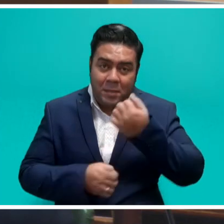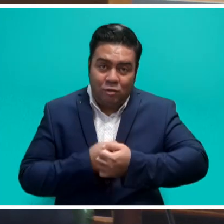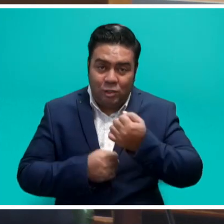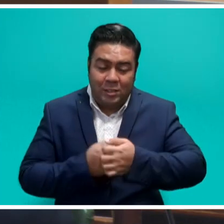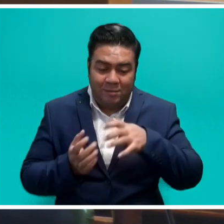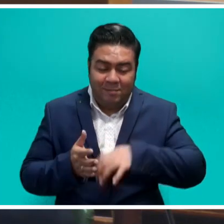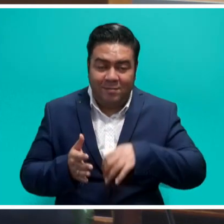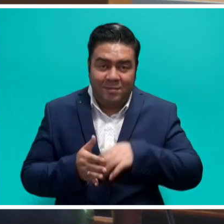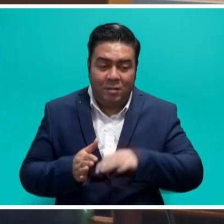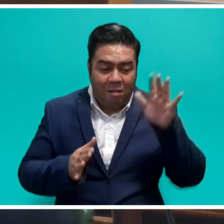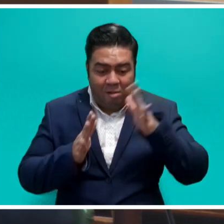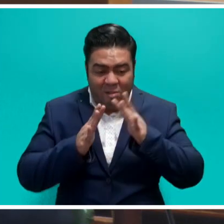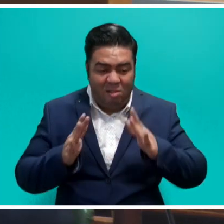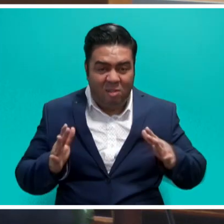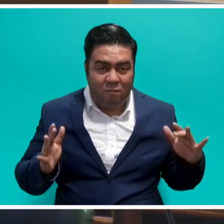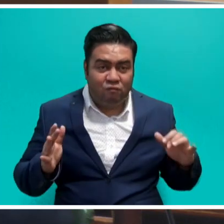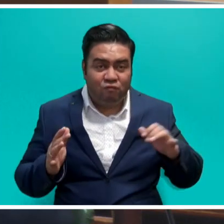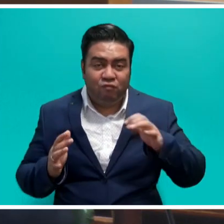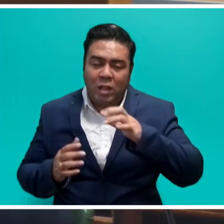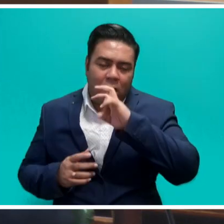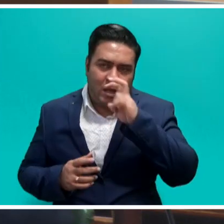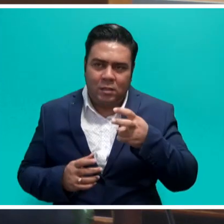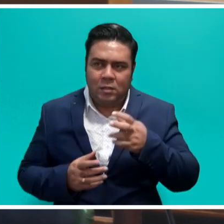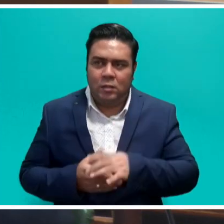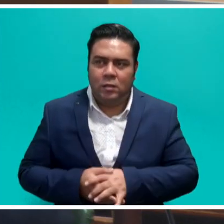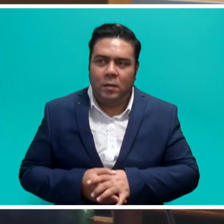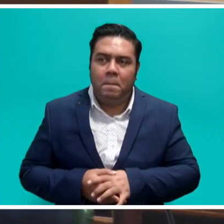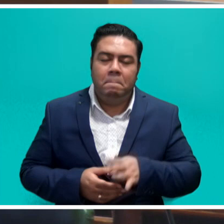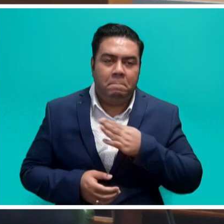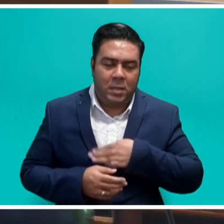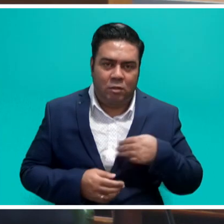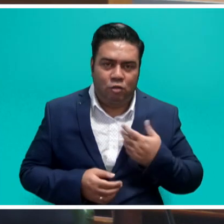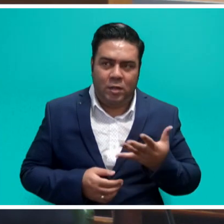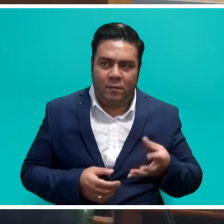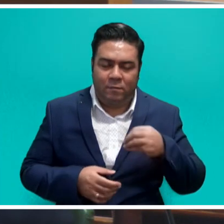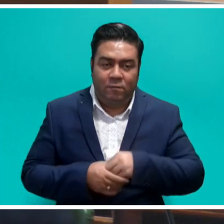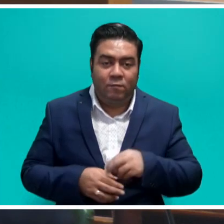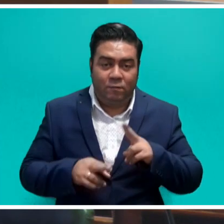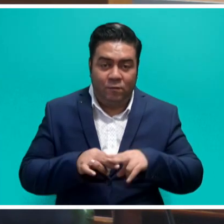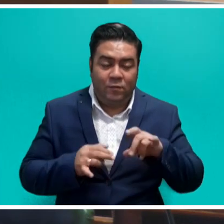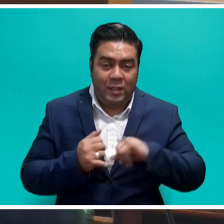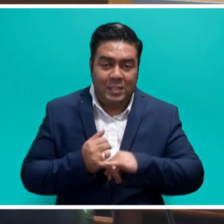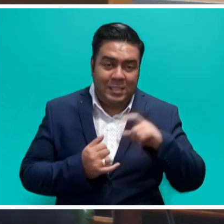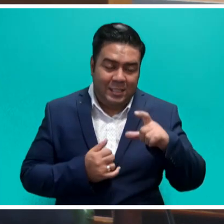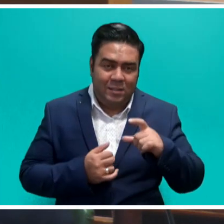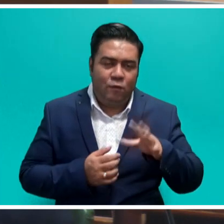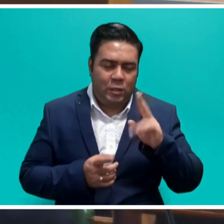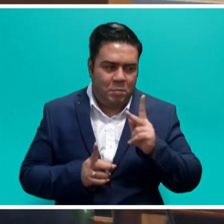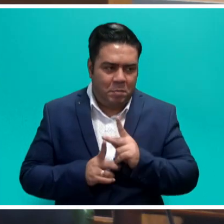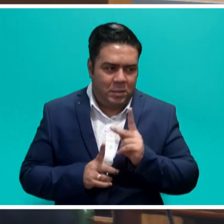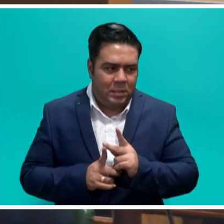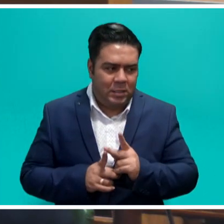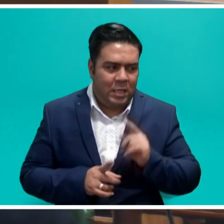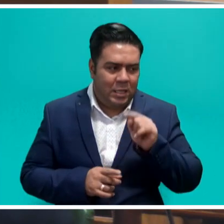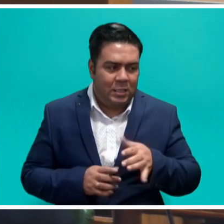terrains, Ministry has procured equipments and machines through the Fiji Sugar Corporation for this purpose. These machines will